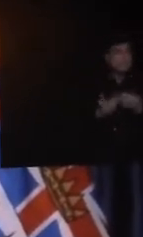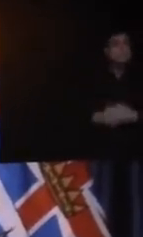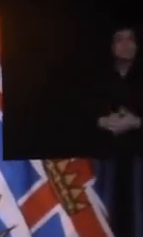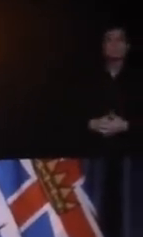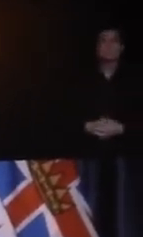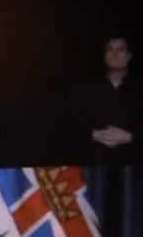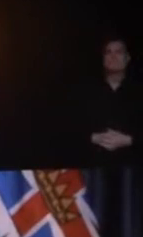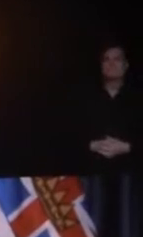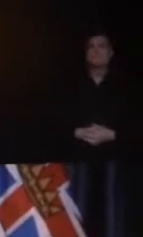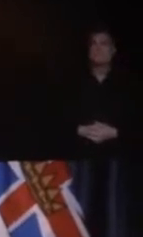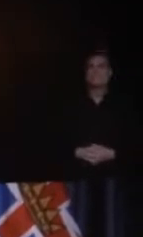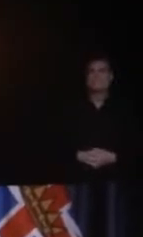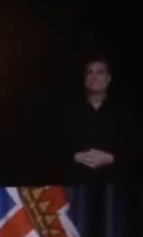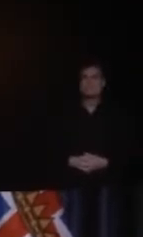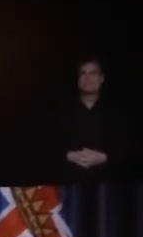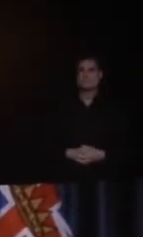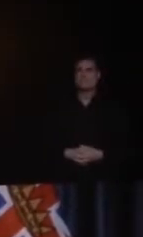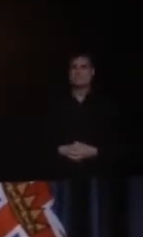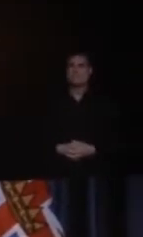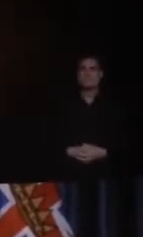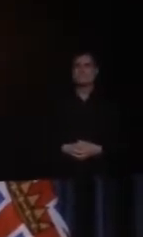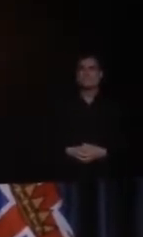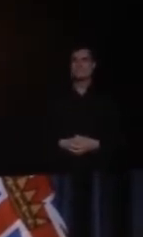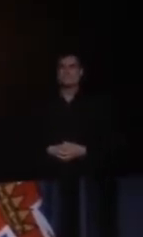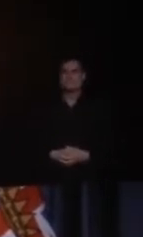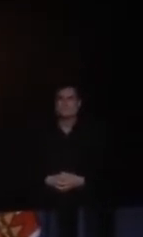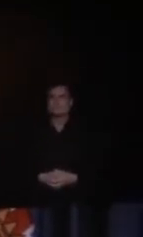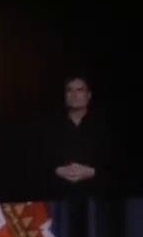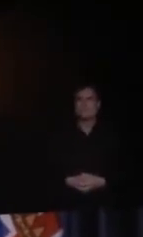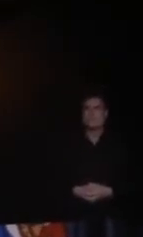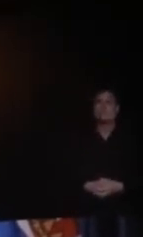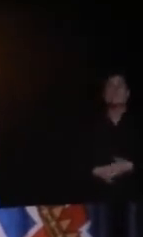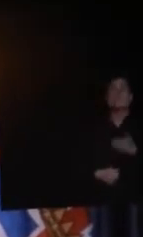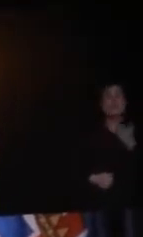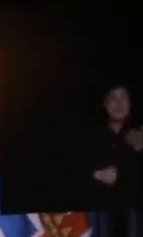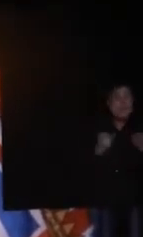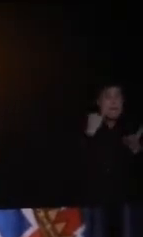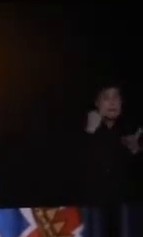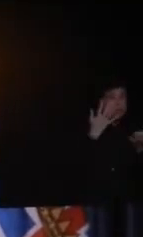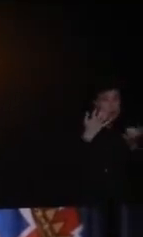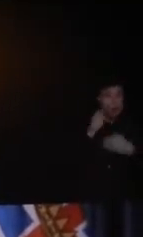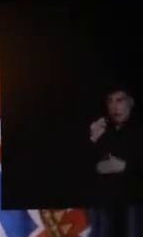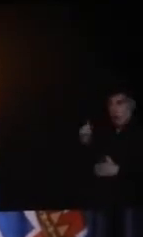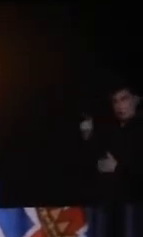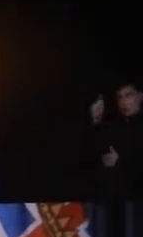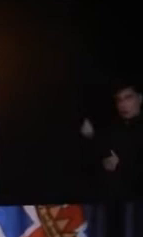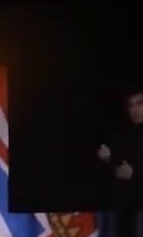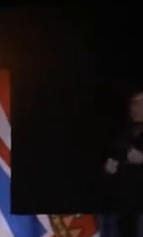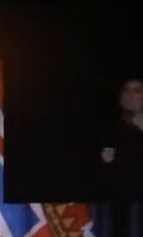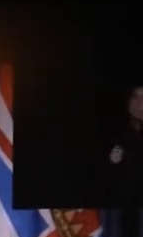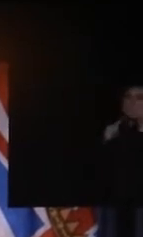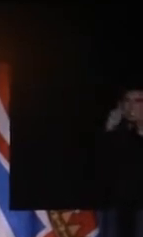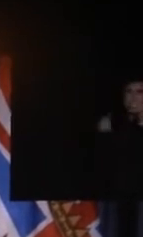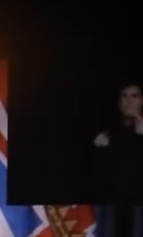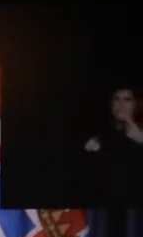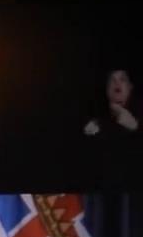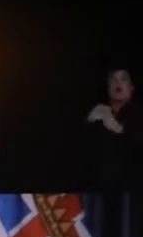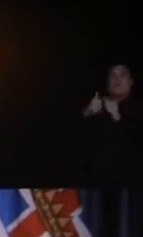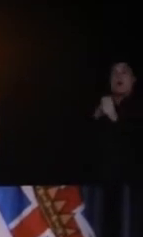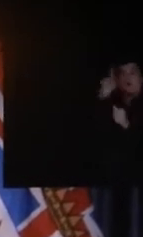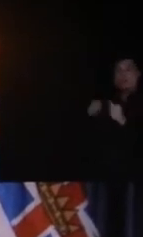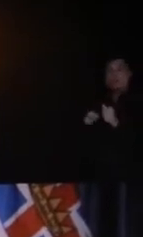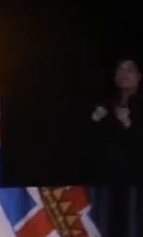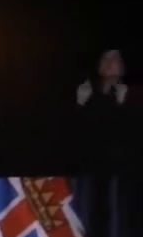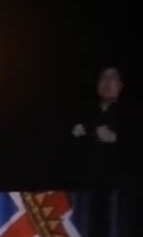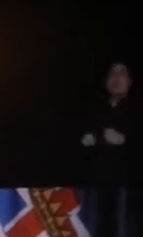Reminder to reporters on the line, please press star 1 to get in the queue for a question. If you've already pressed star 1, press it again just to ensure. No, listen to how he